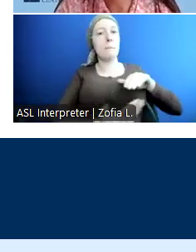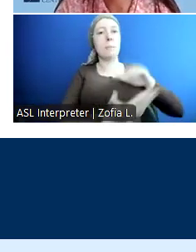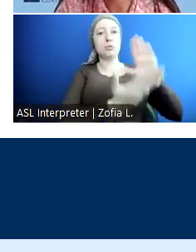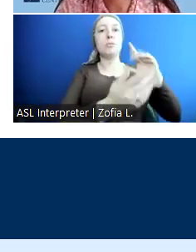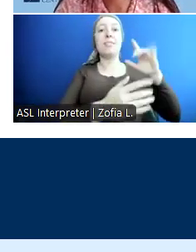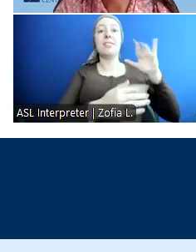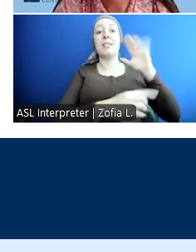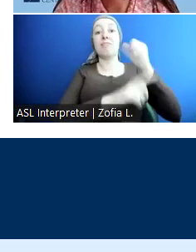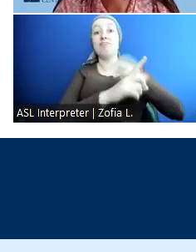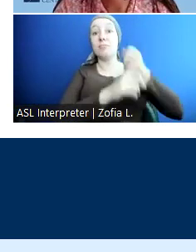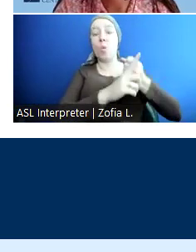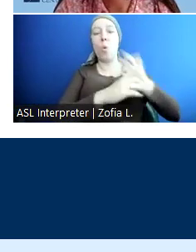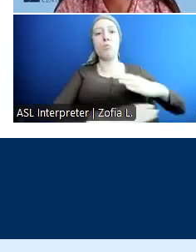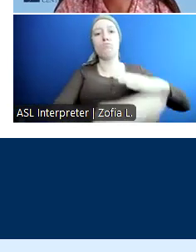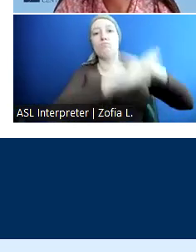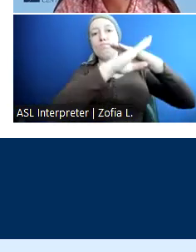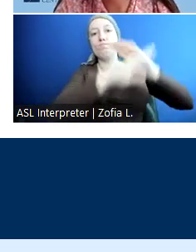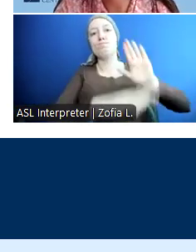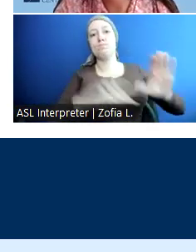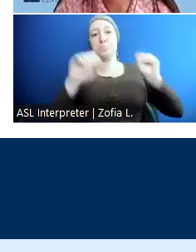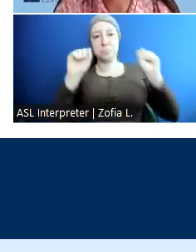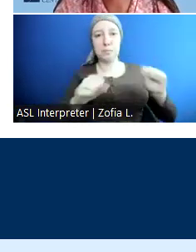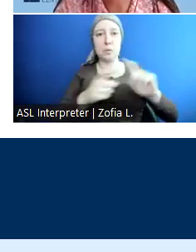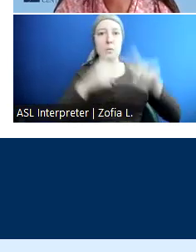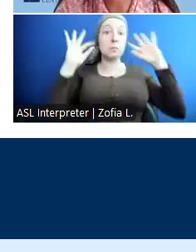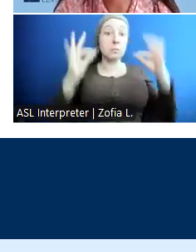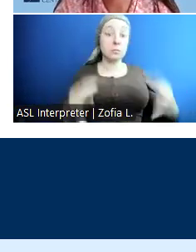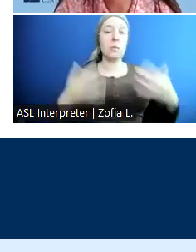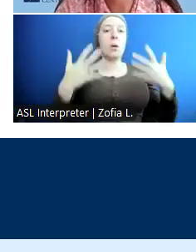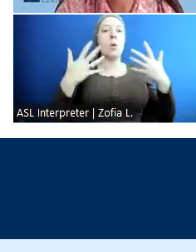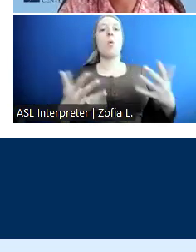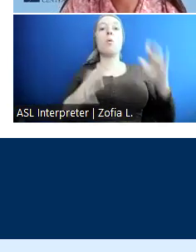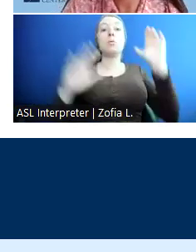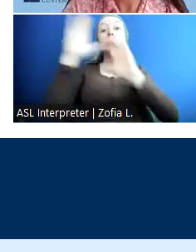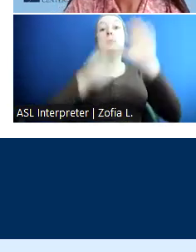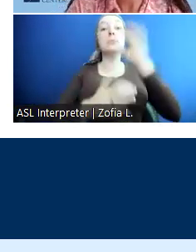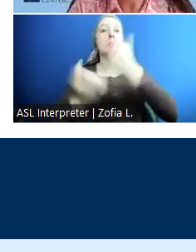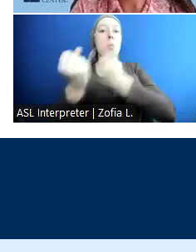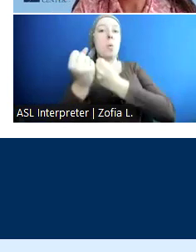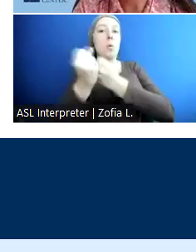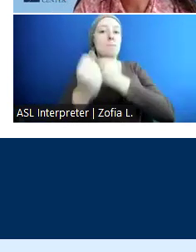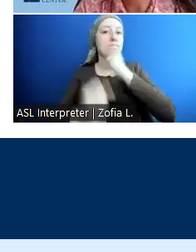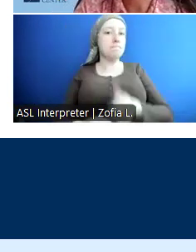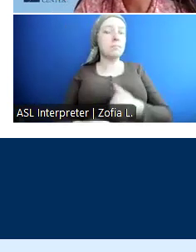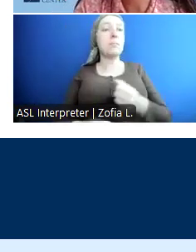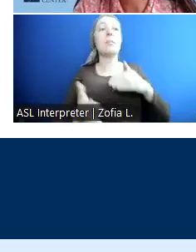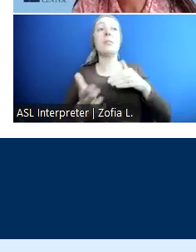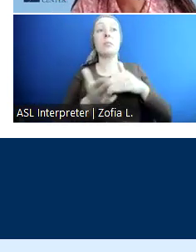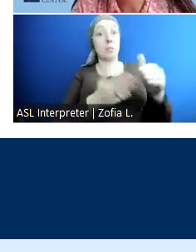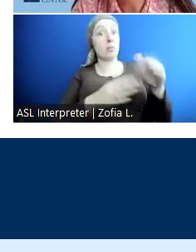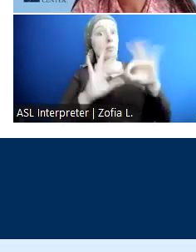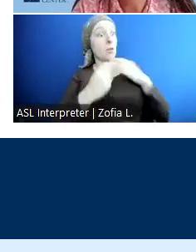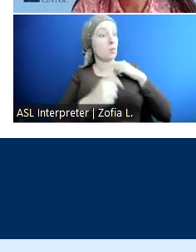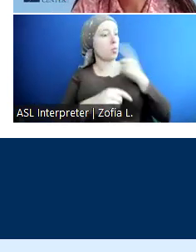prevent their ability to make a decision or to seek supportive services. They're often being told that they